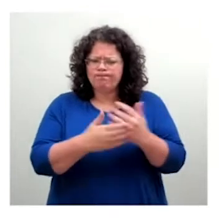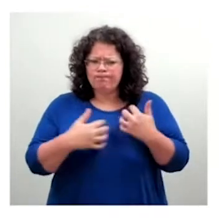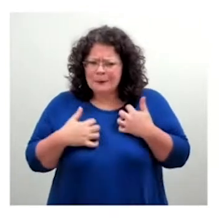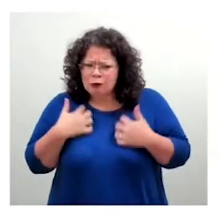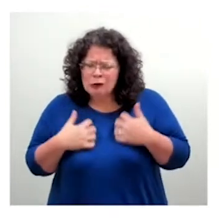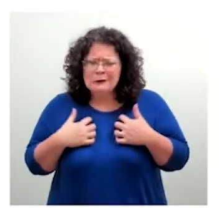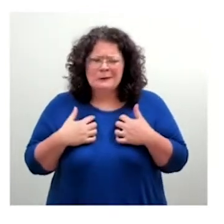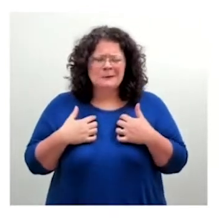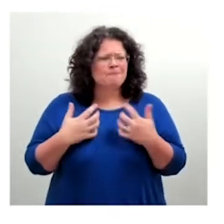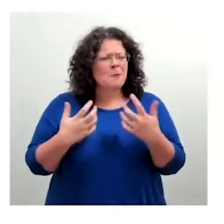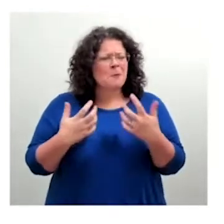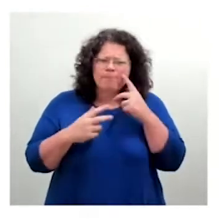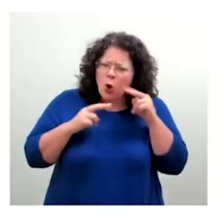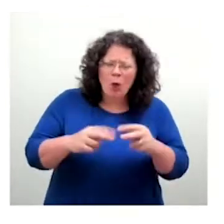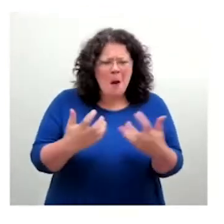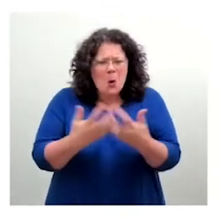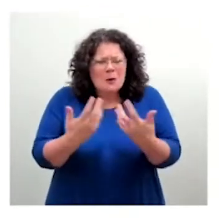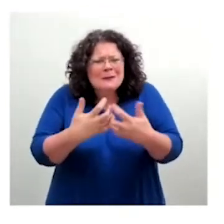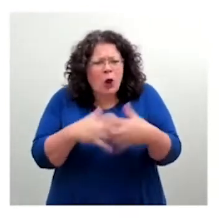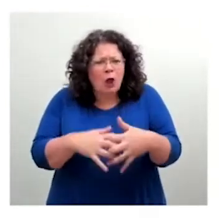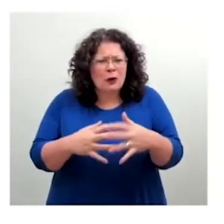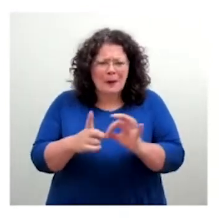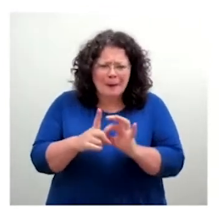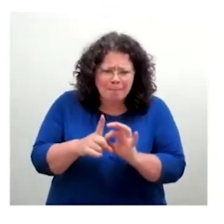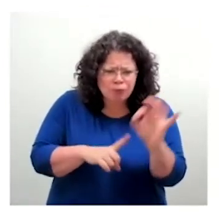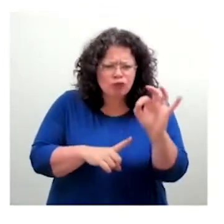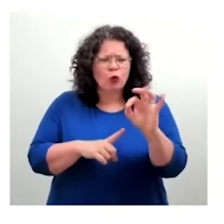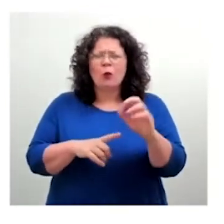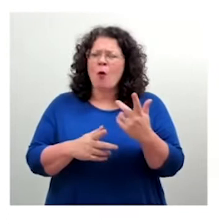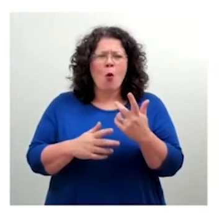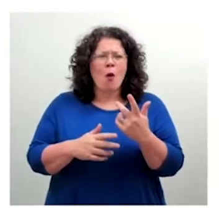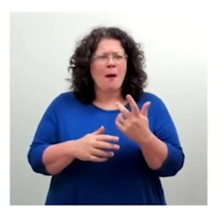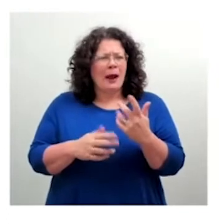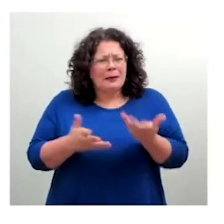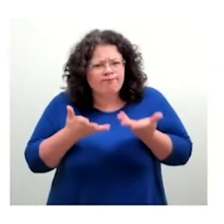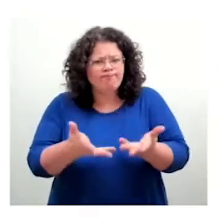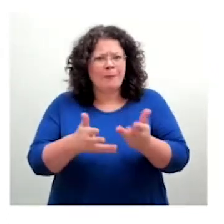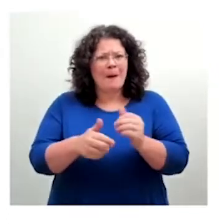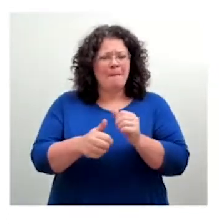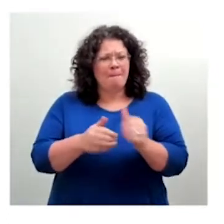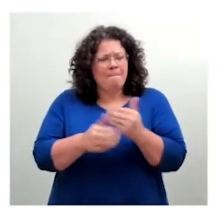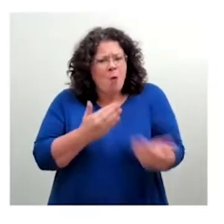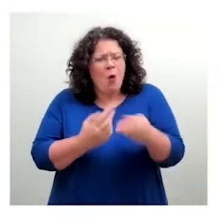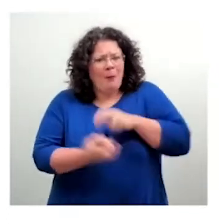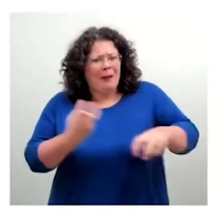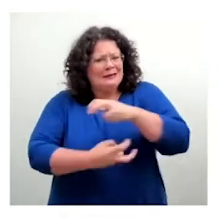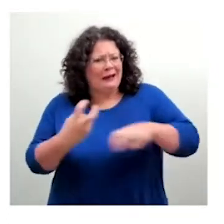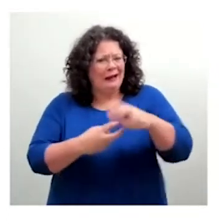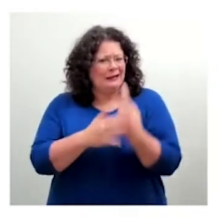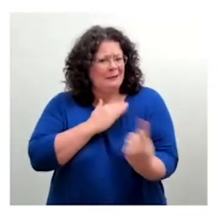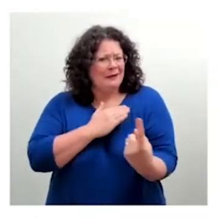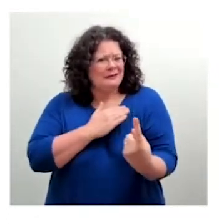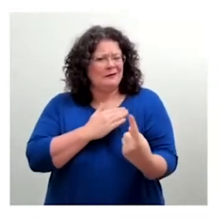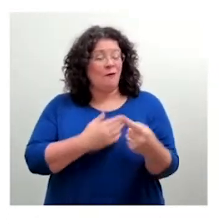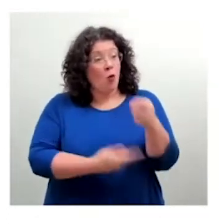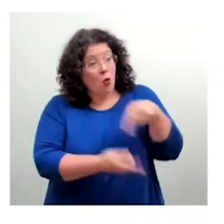vision. And what I hope to do in the presentation over the next 20 minutes or so is to demonstrate Soundscape and how, through